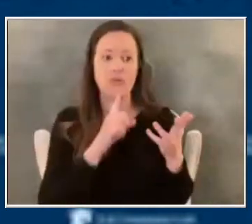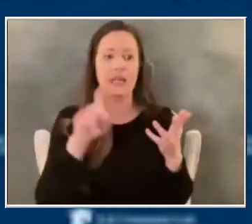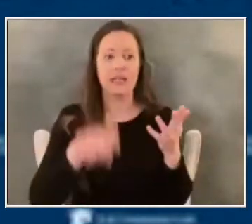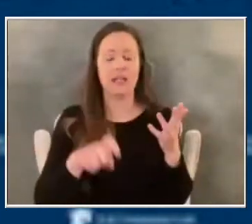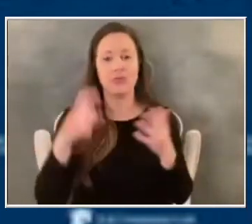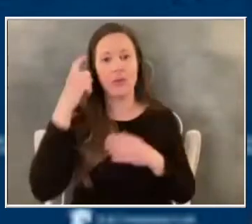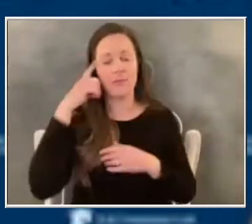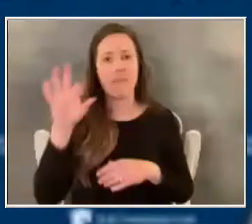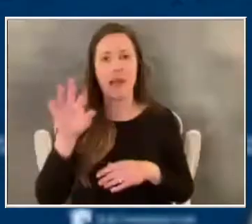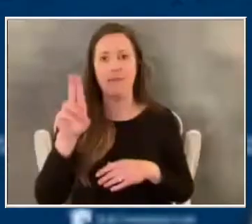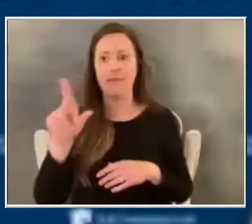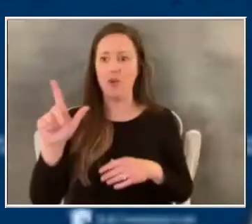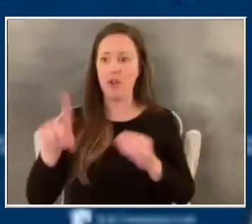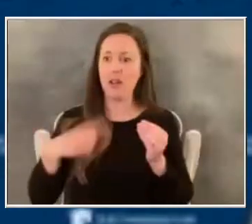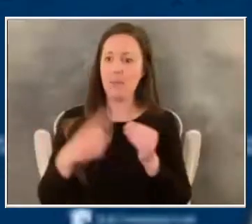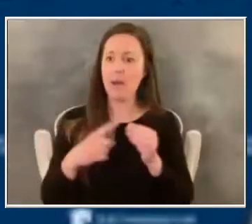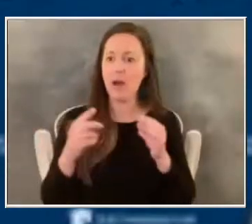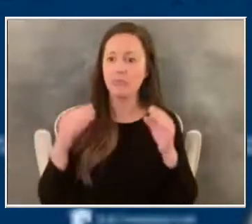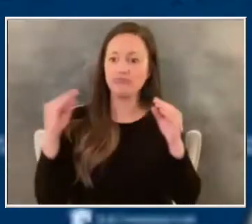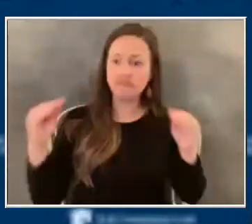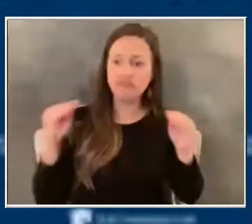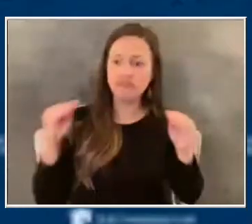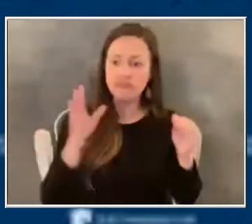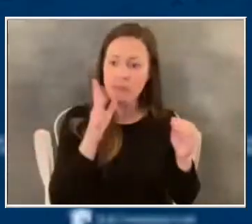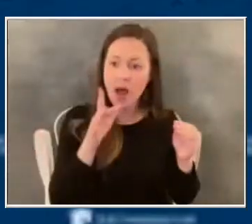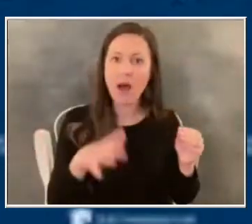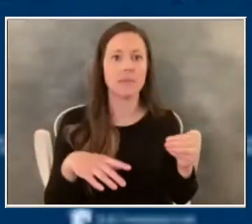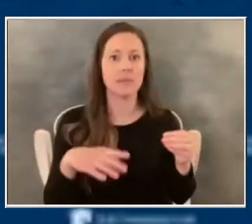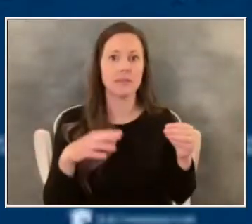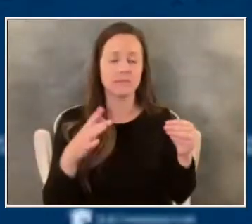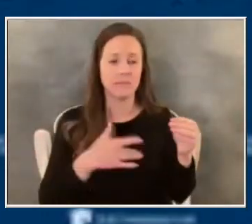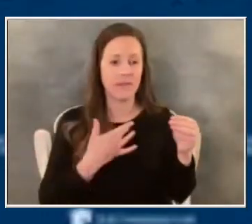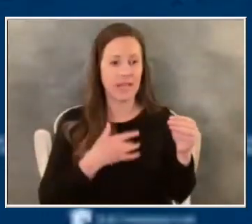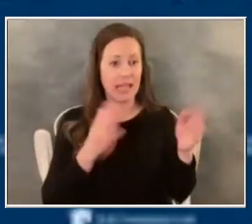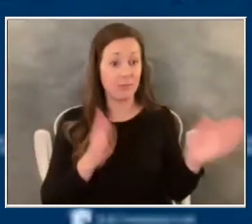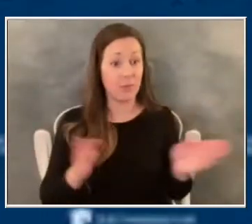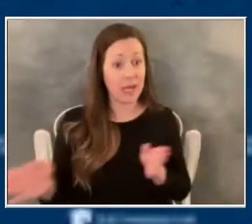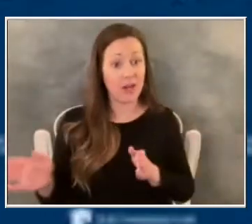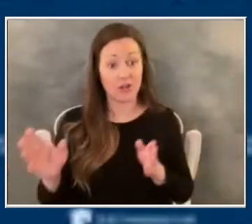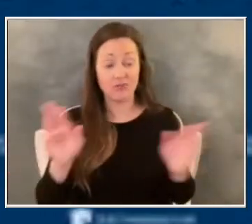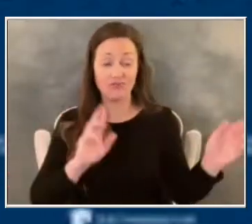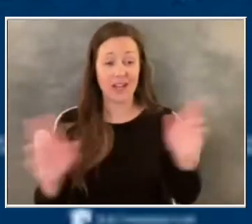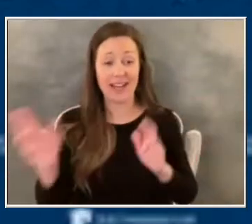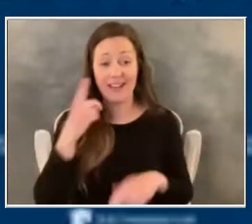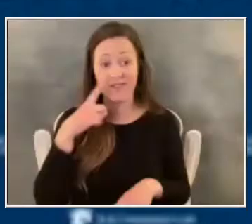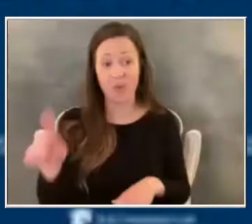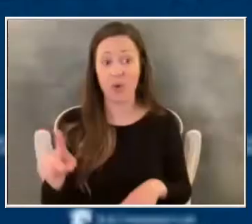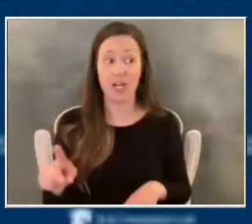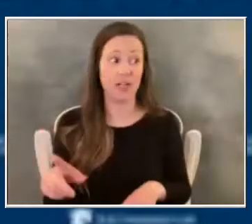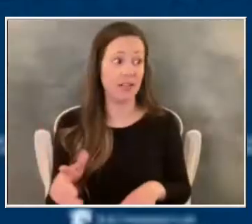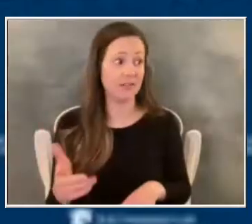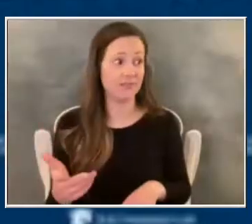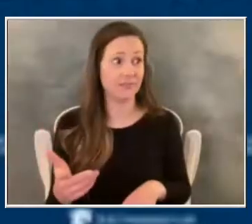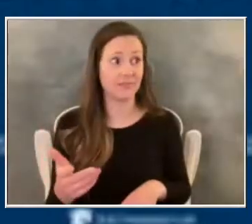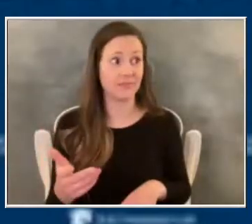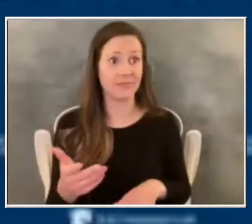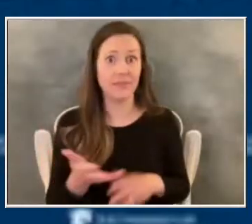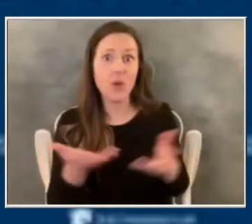about prepping moms and couples for being prepared for the what